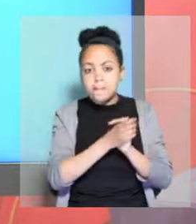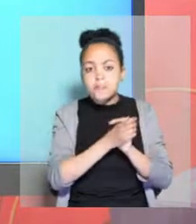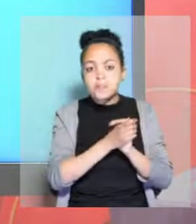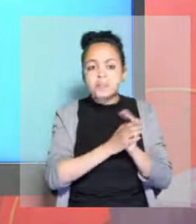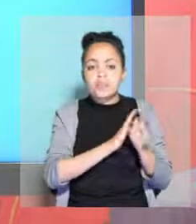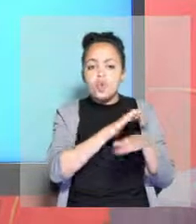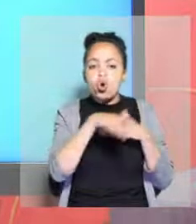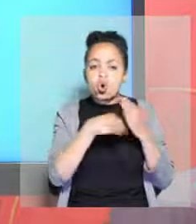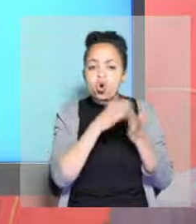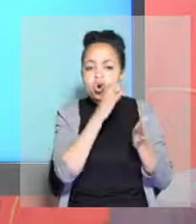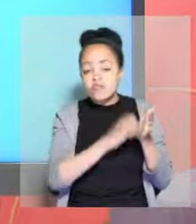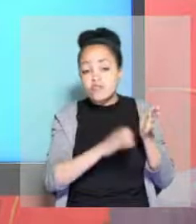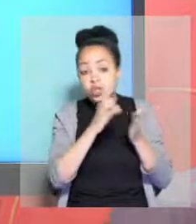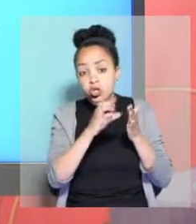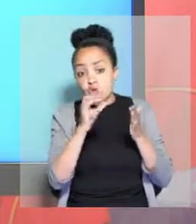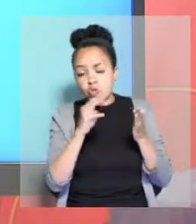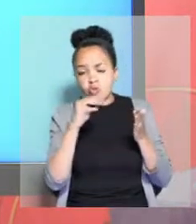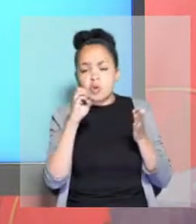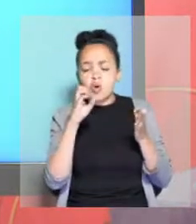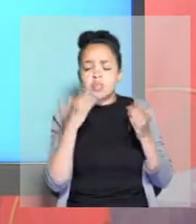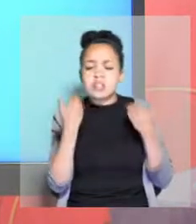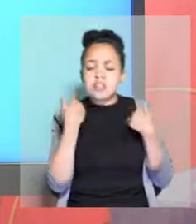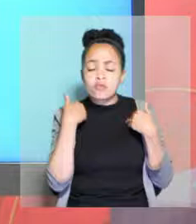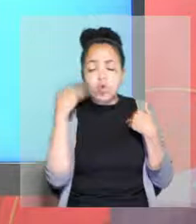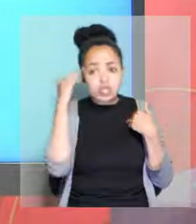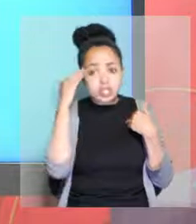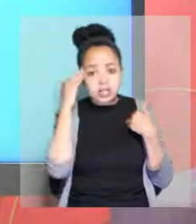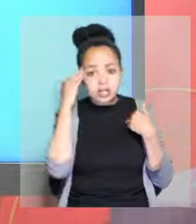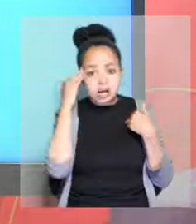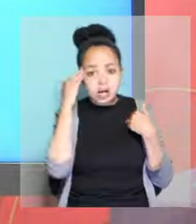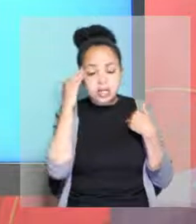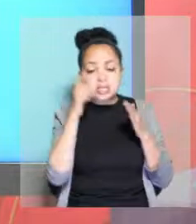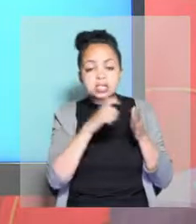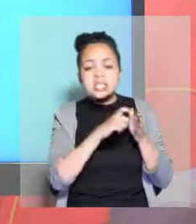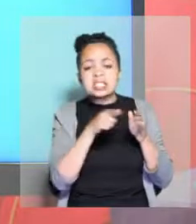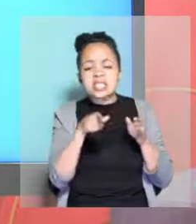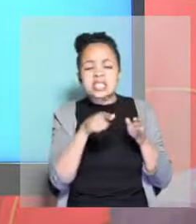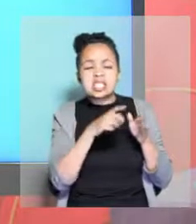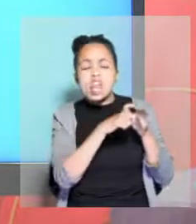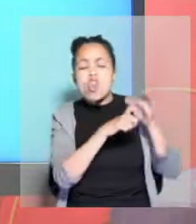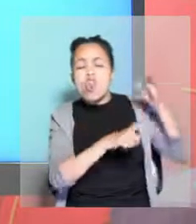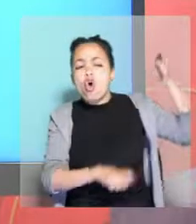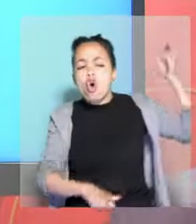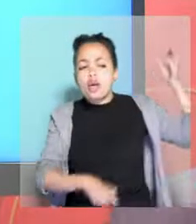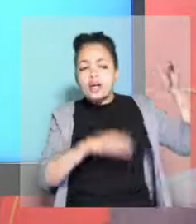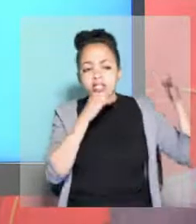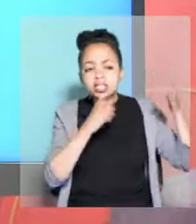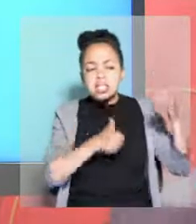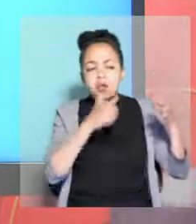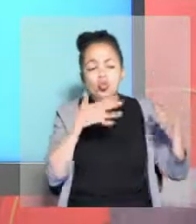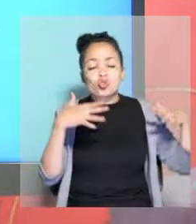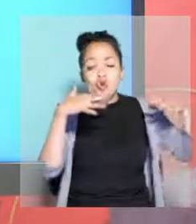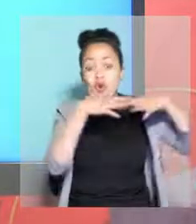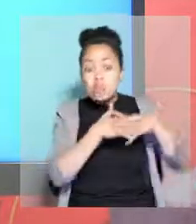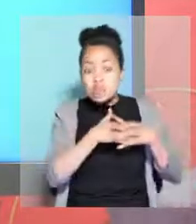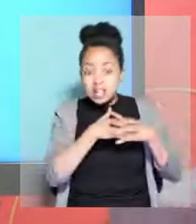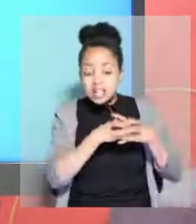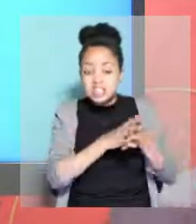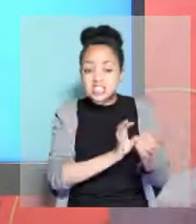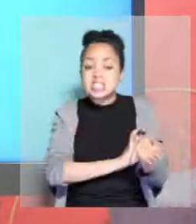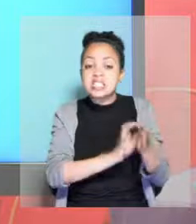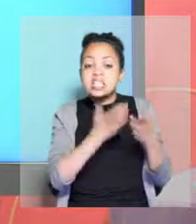Of all phases of meiosis I, it is considered as the longest and the most complex stage of meiosis